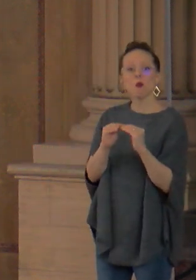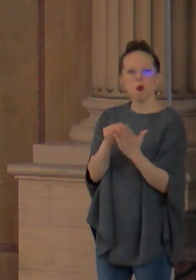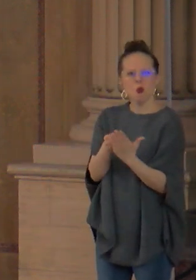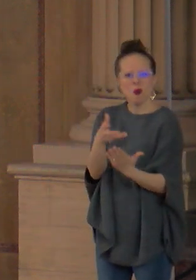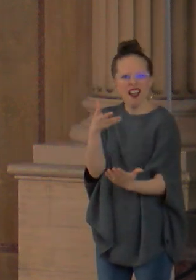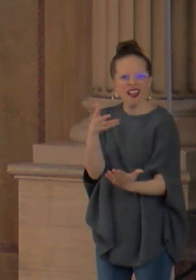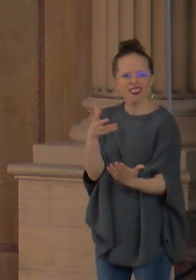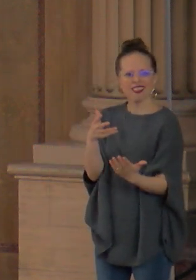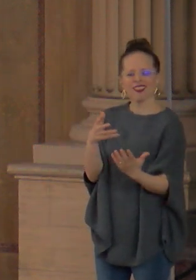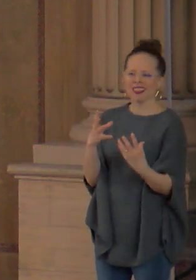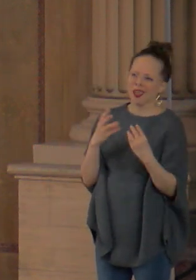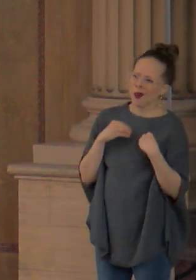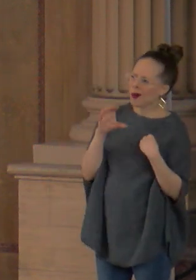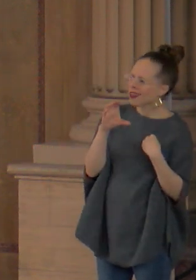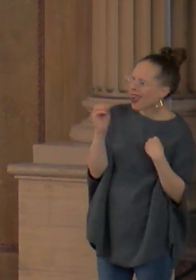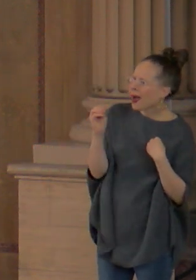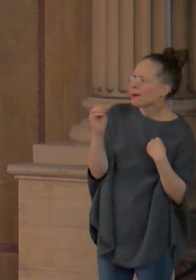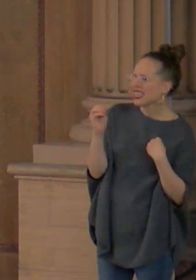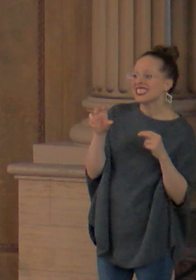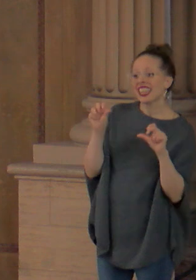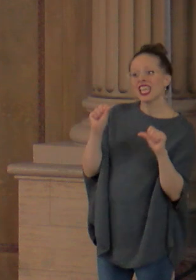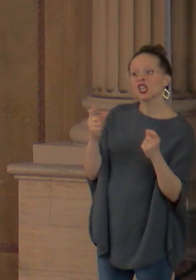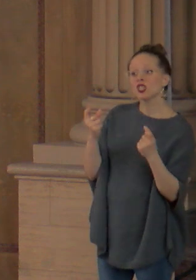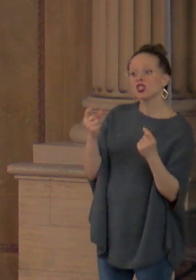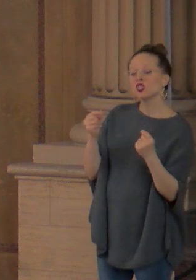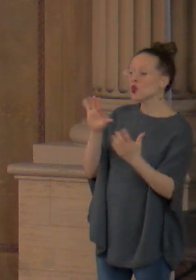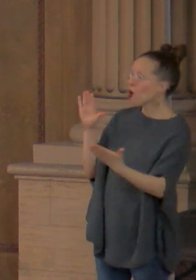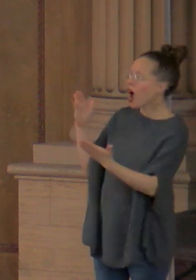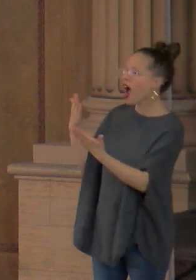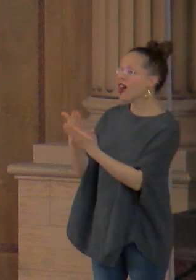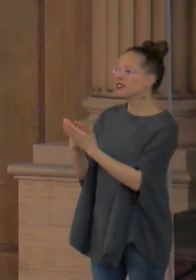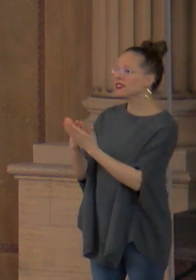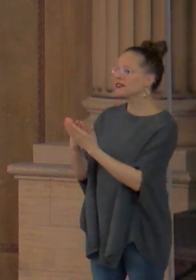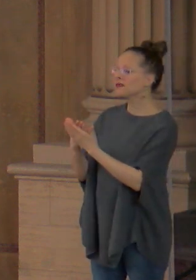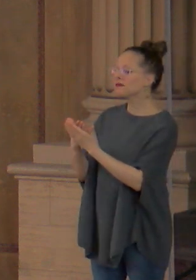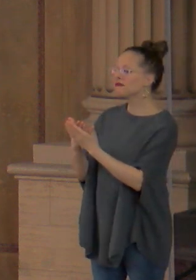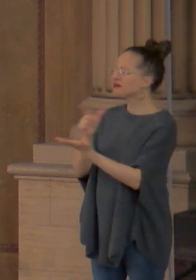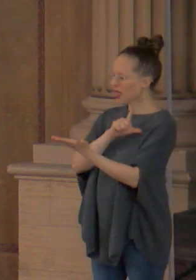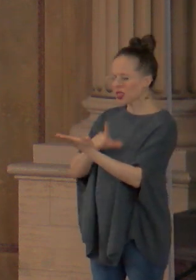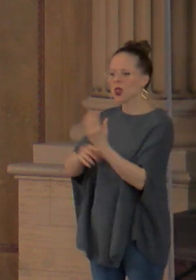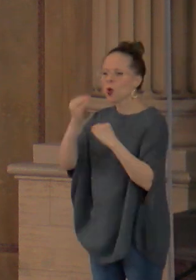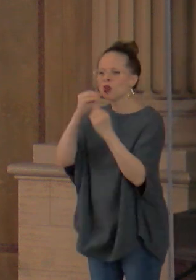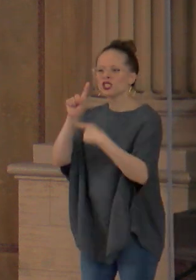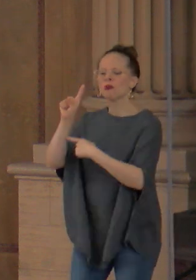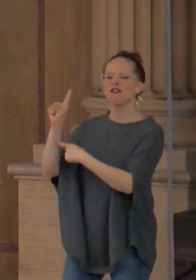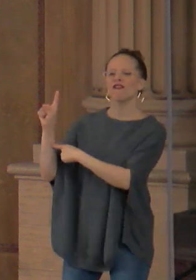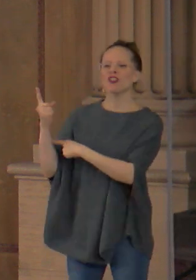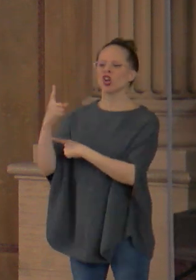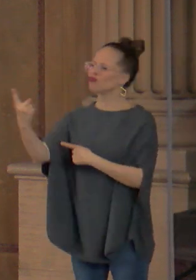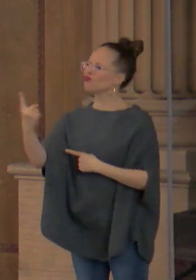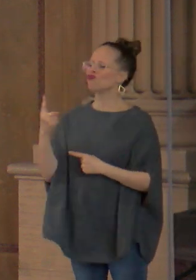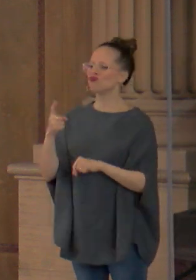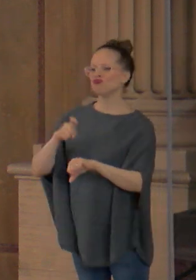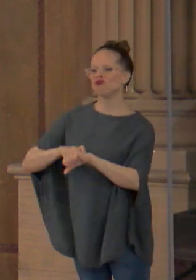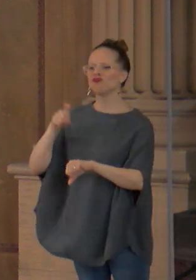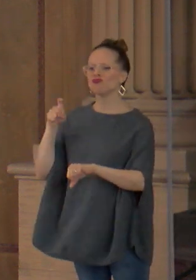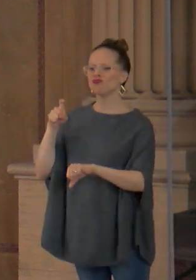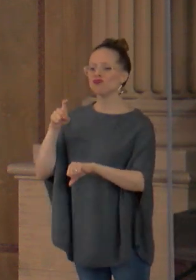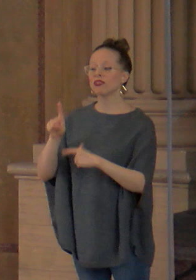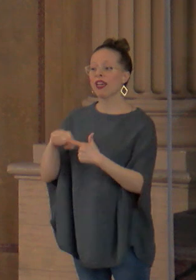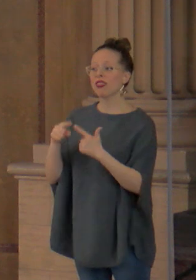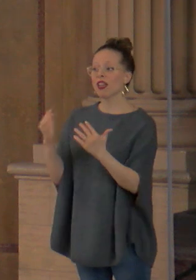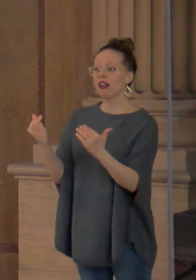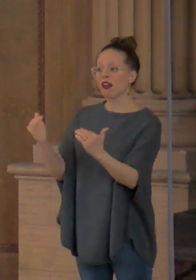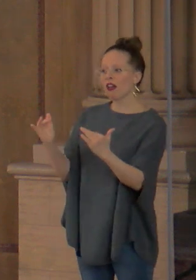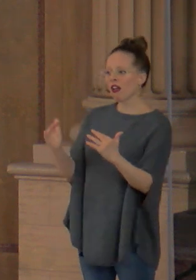jobs they owned the companies so they could get there and take the Lord's Supper before everybody else. And then there were the slaves